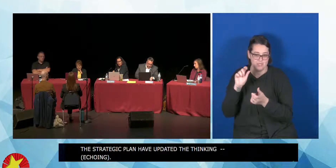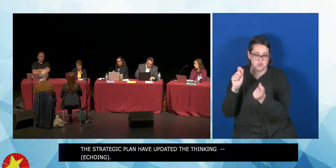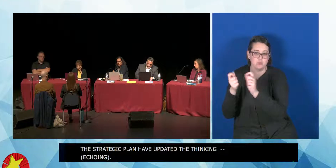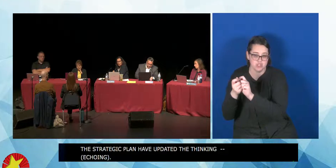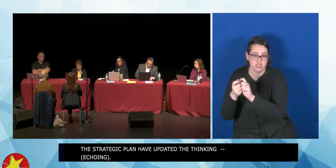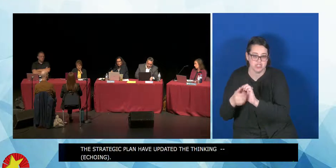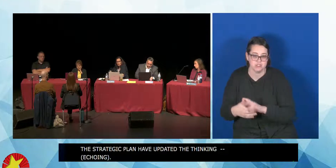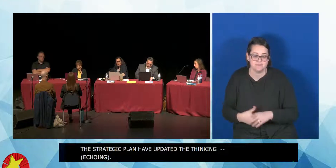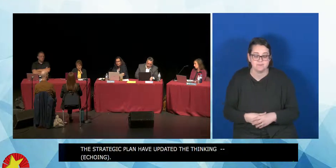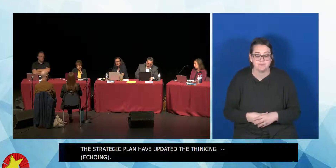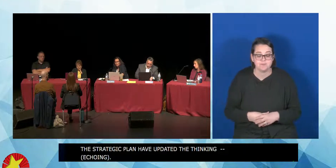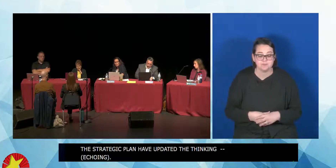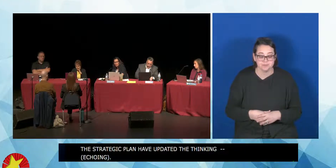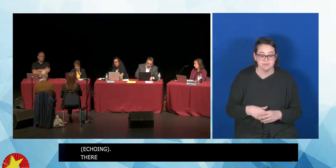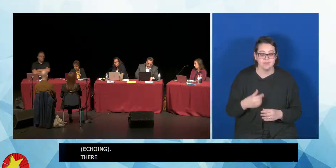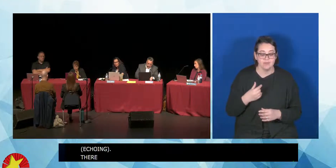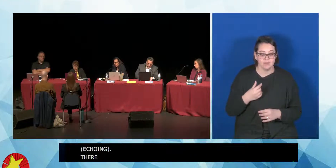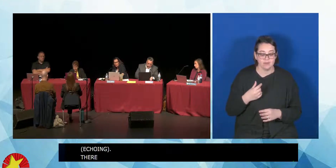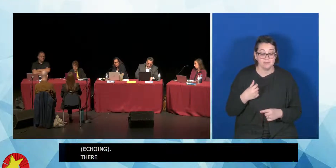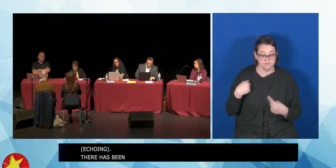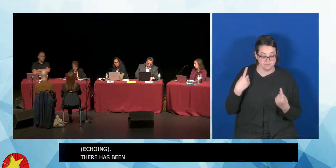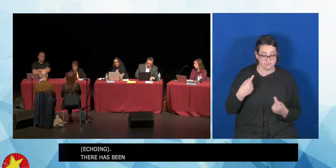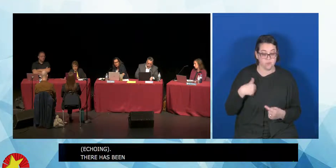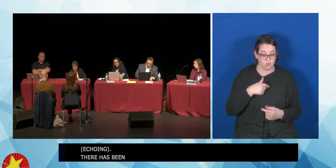There have been some discussions